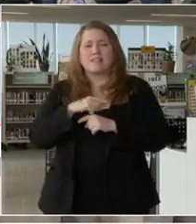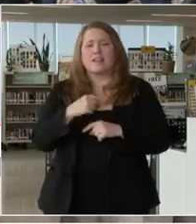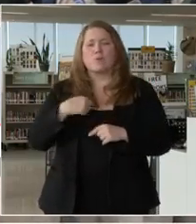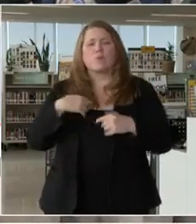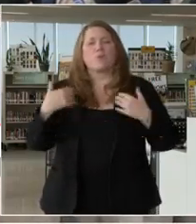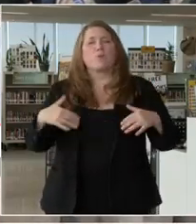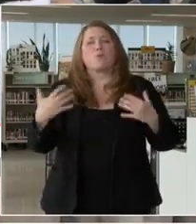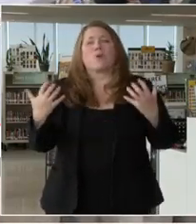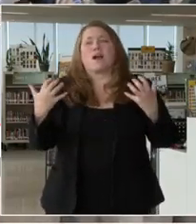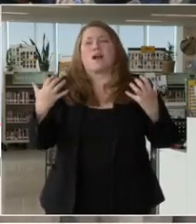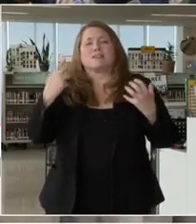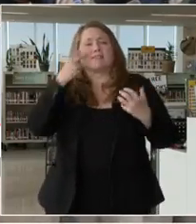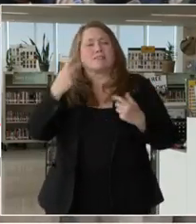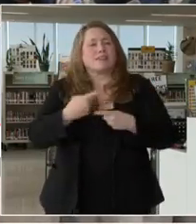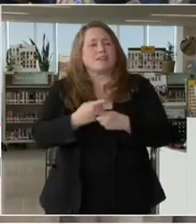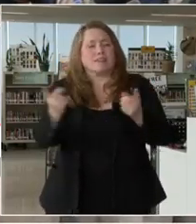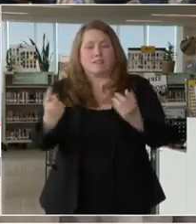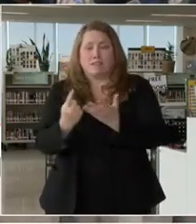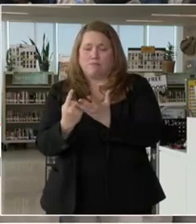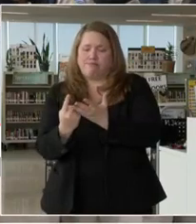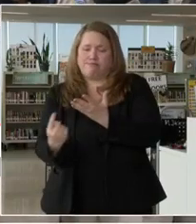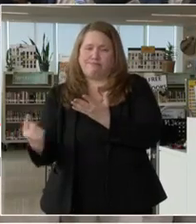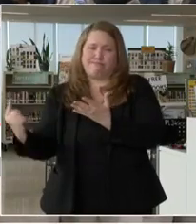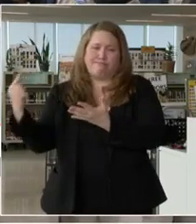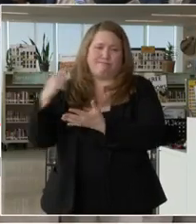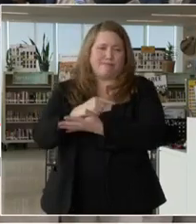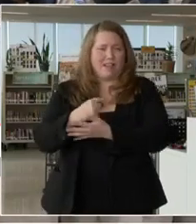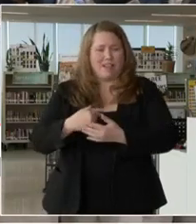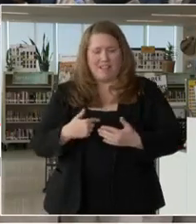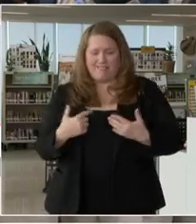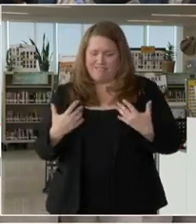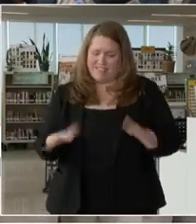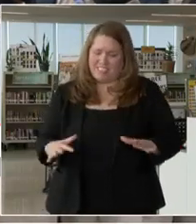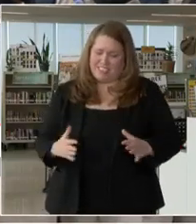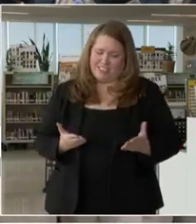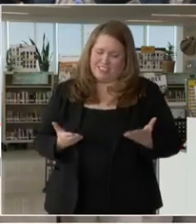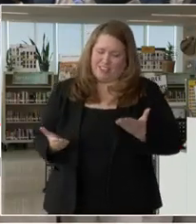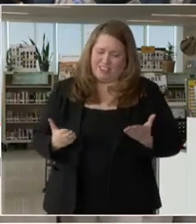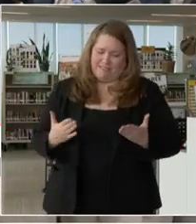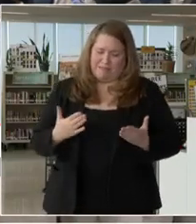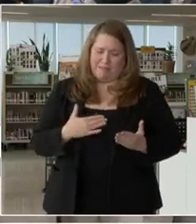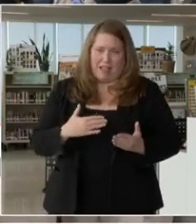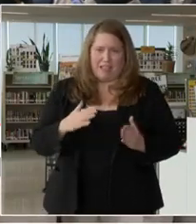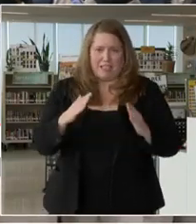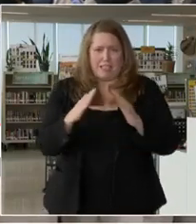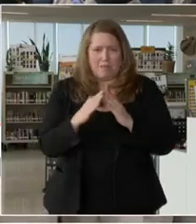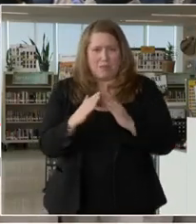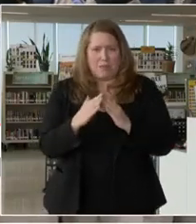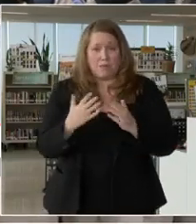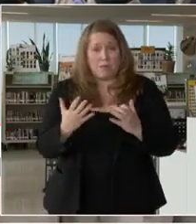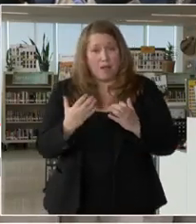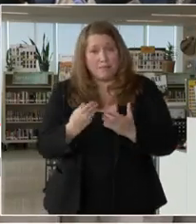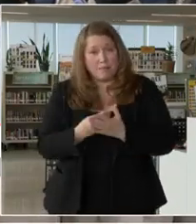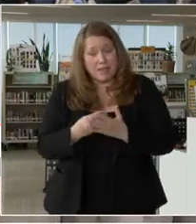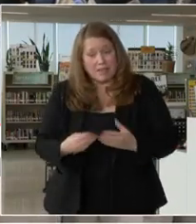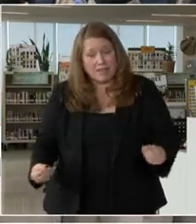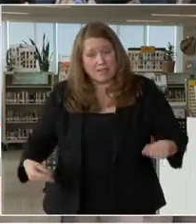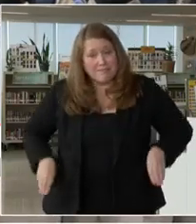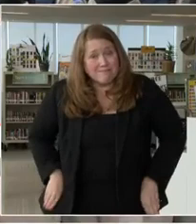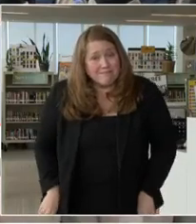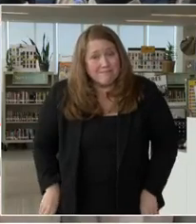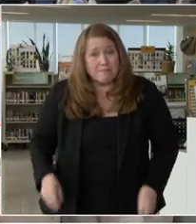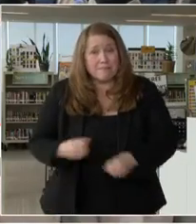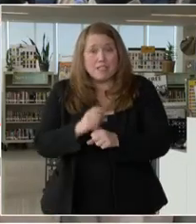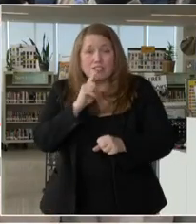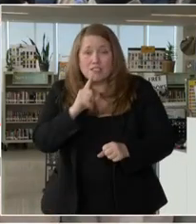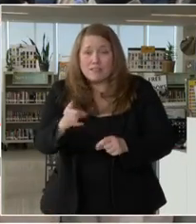see you go through all of this and say, man, I'm out here serving my community. Not only do I want to just put money in your pocket, I want to make sure that you guys